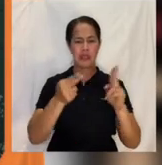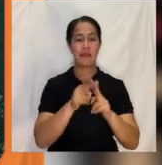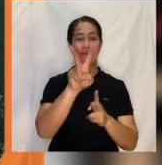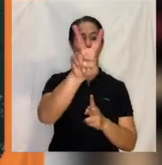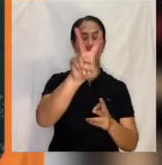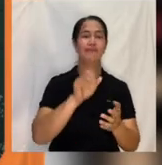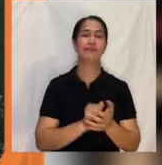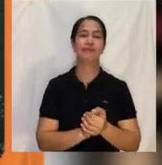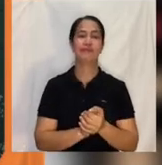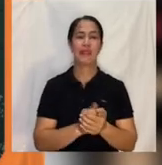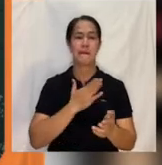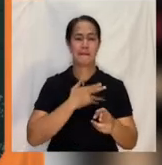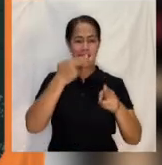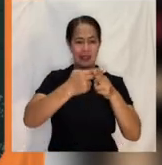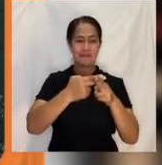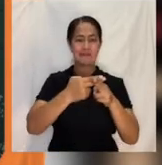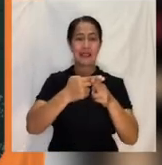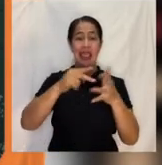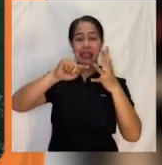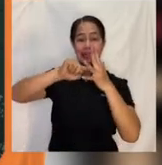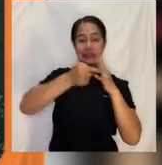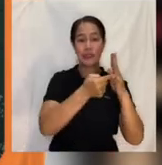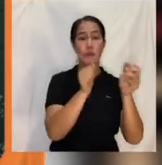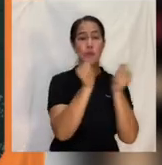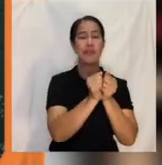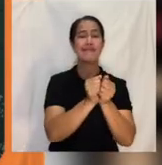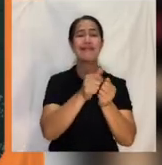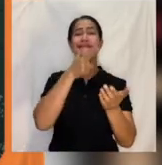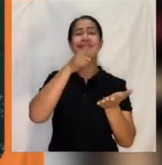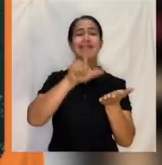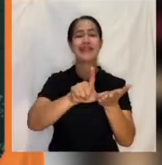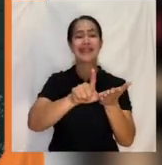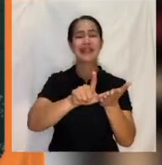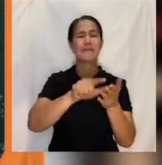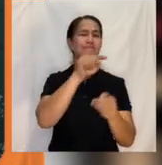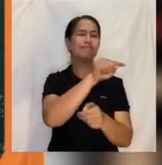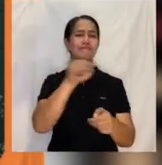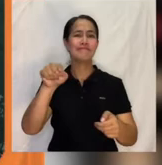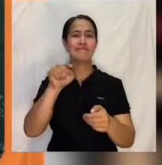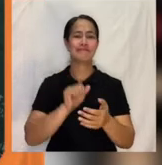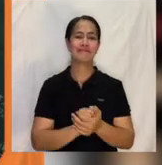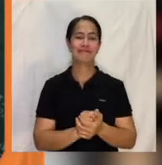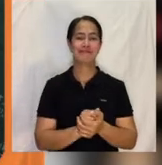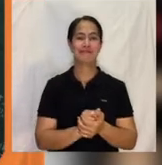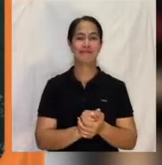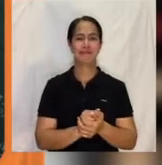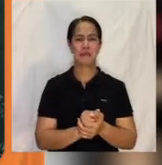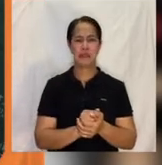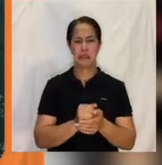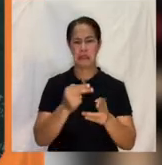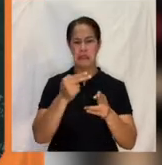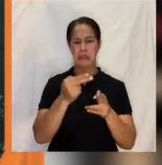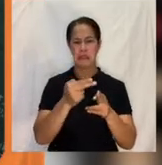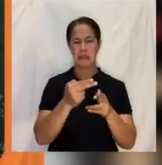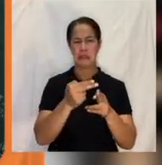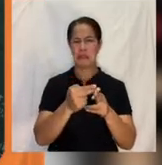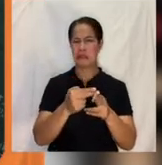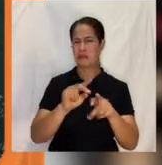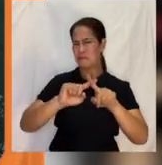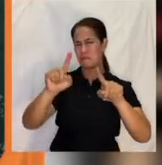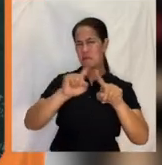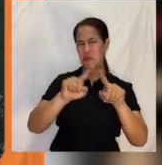two, my name starts with the letter blank. Names are